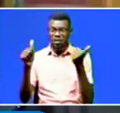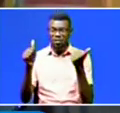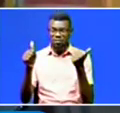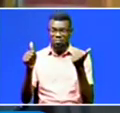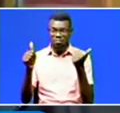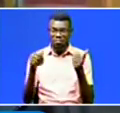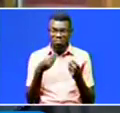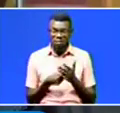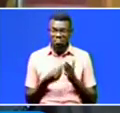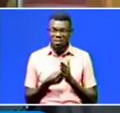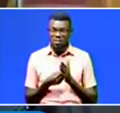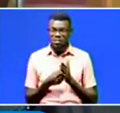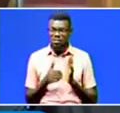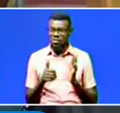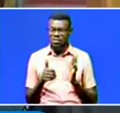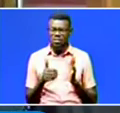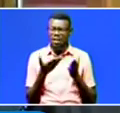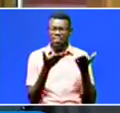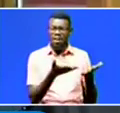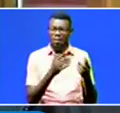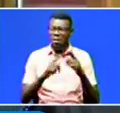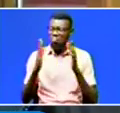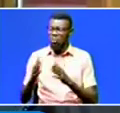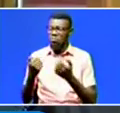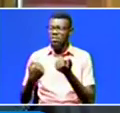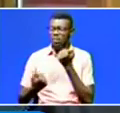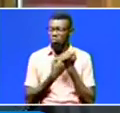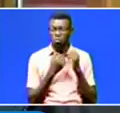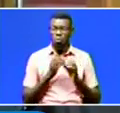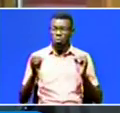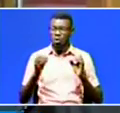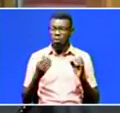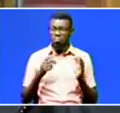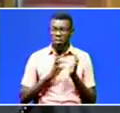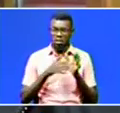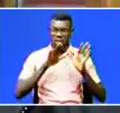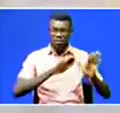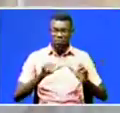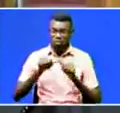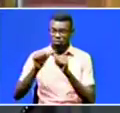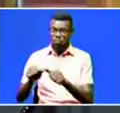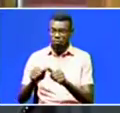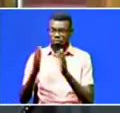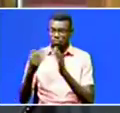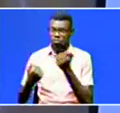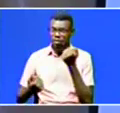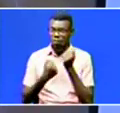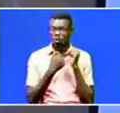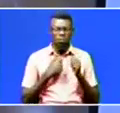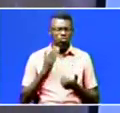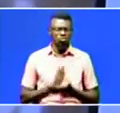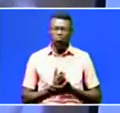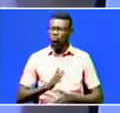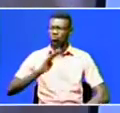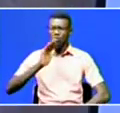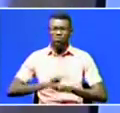money and there's no donor, then of course you'll still continue suffering. So of course having a donor, that's something that is so good.